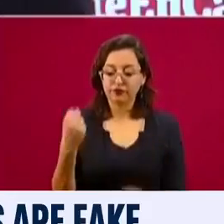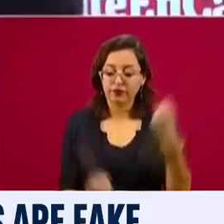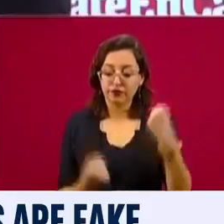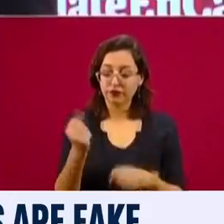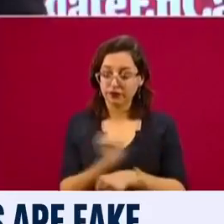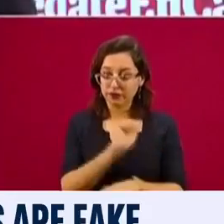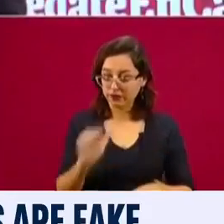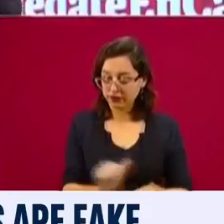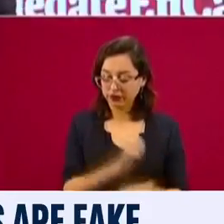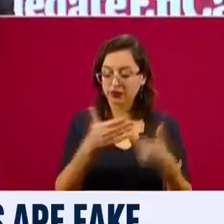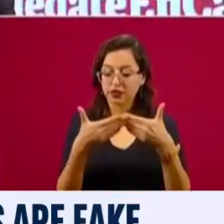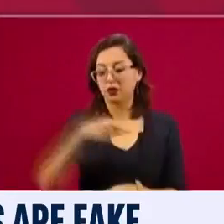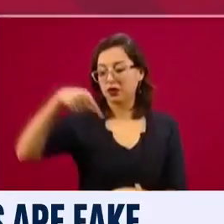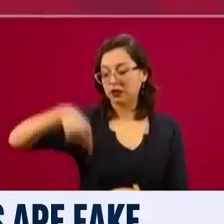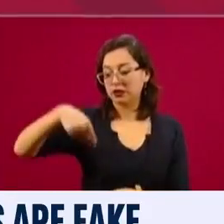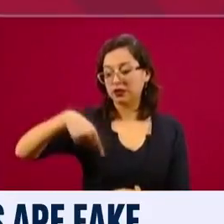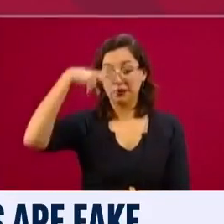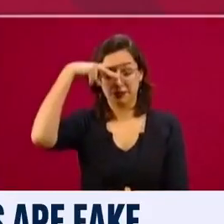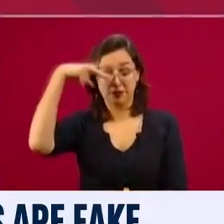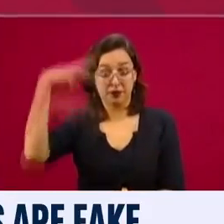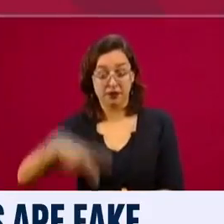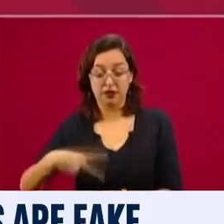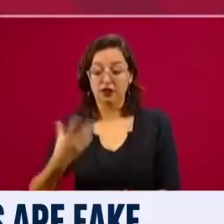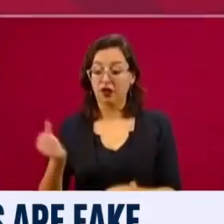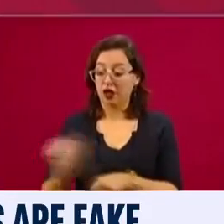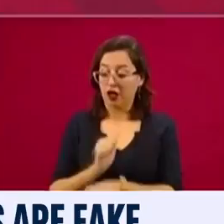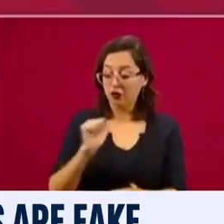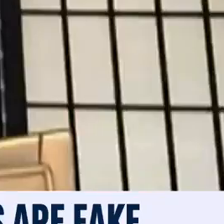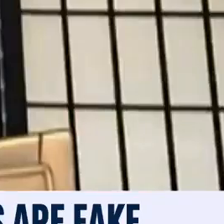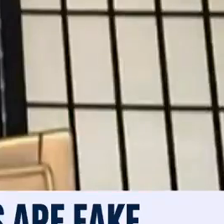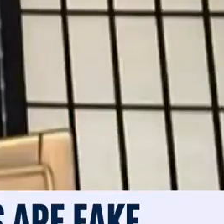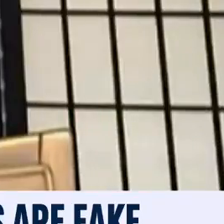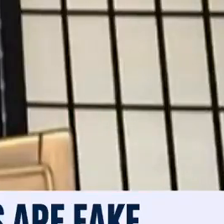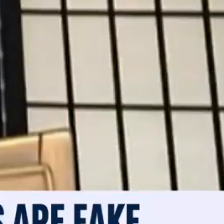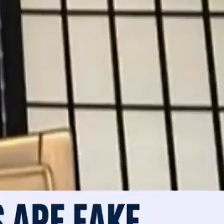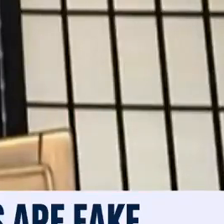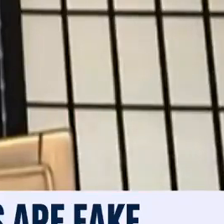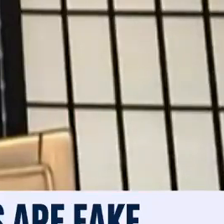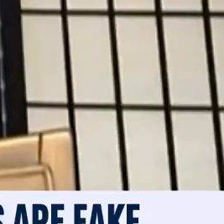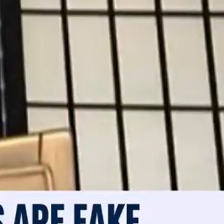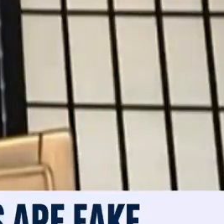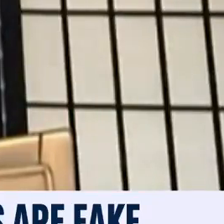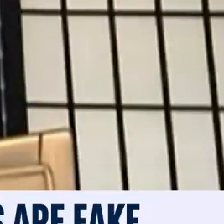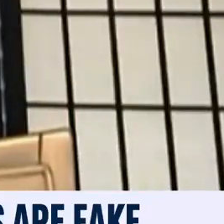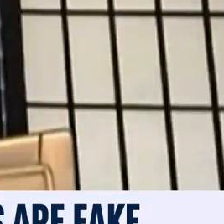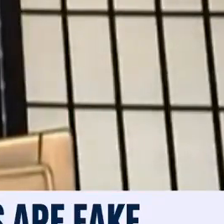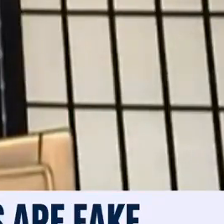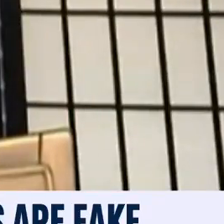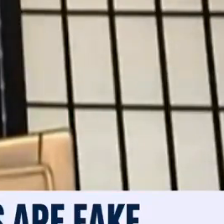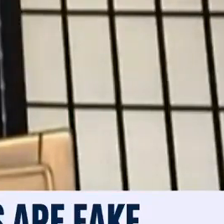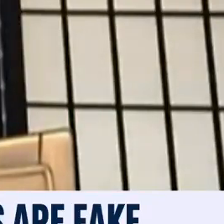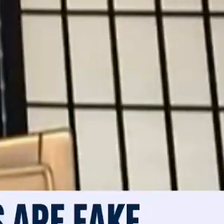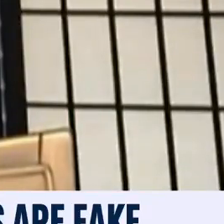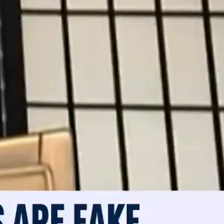system is broken. Mm-hmm. So women, not just experiencing domestic violence, but any sort of victim